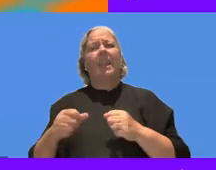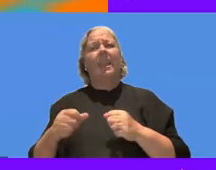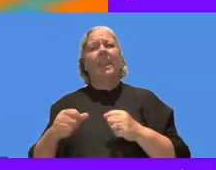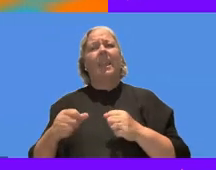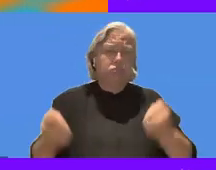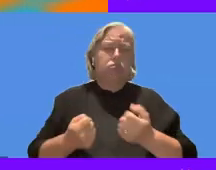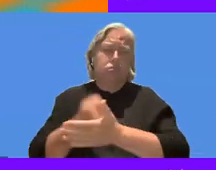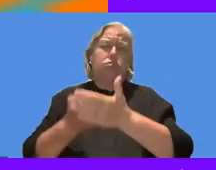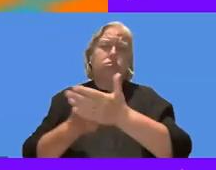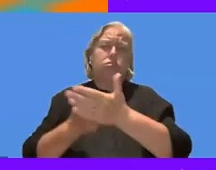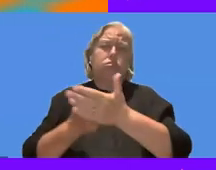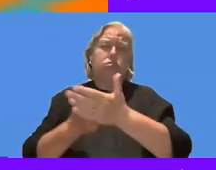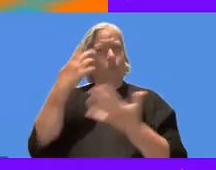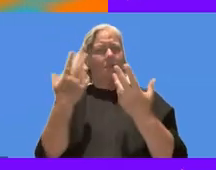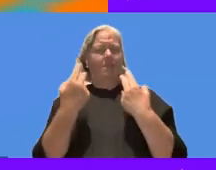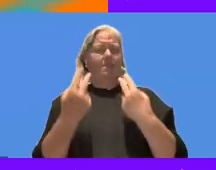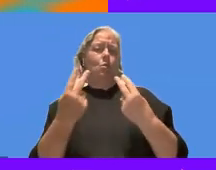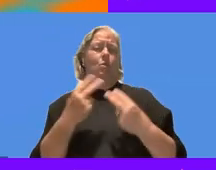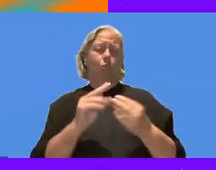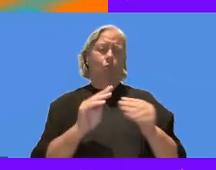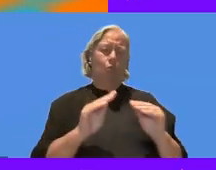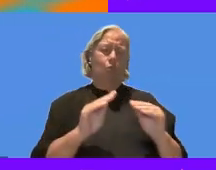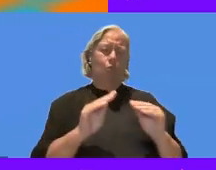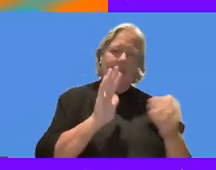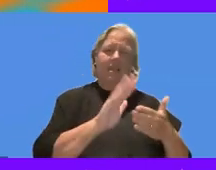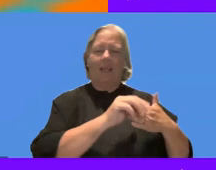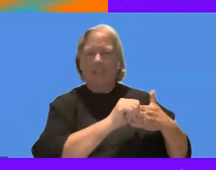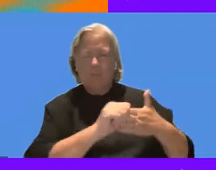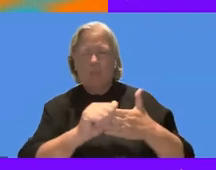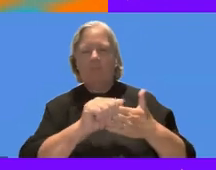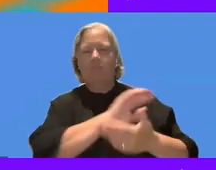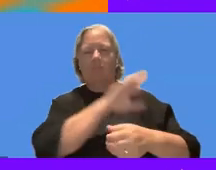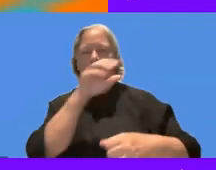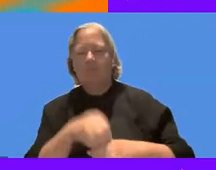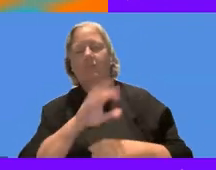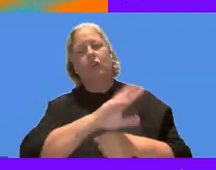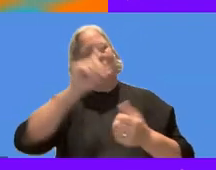and promoting greater adolescent leadership and participation in the decision-making process.